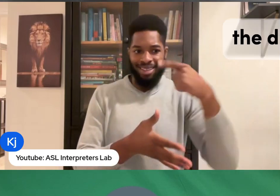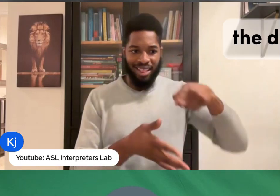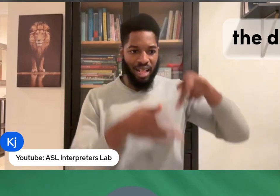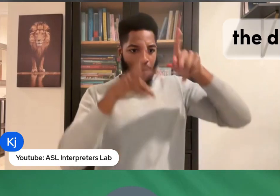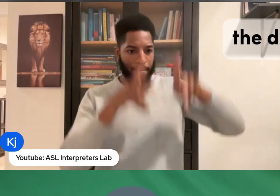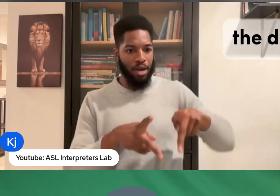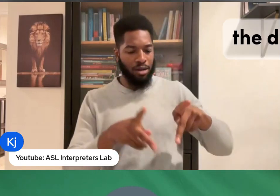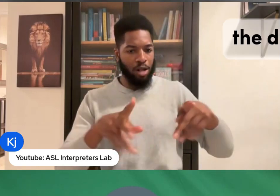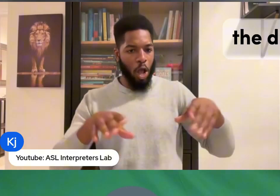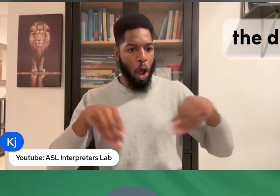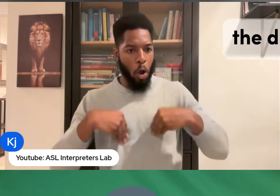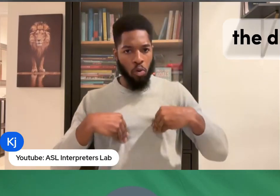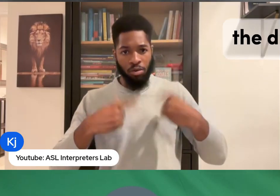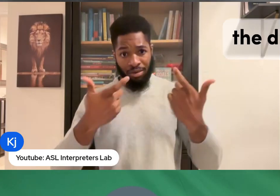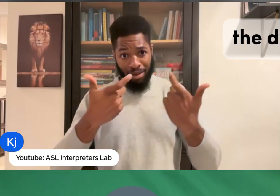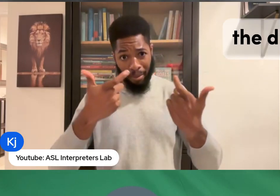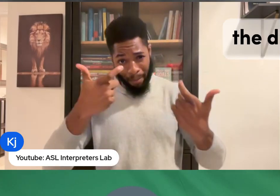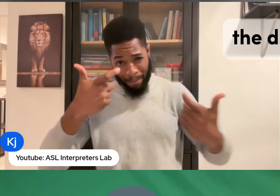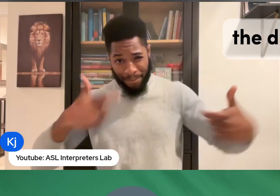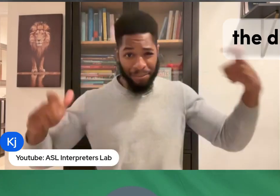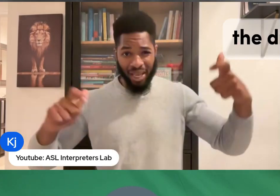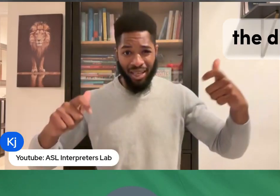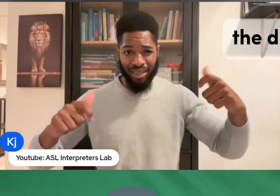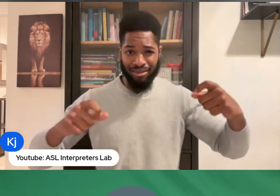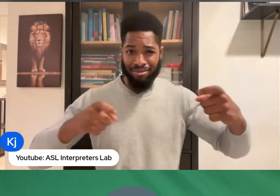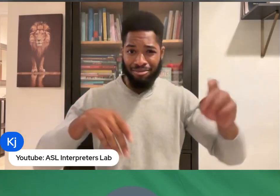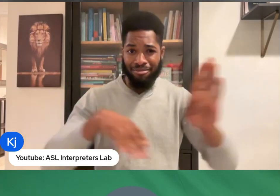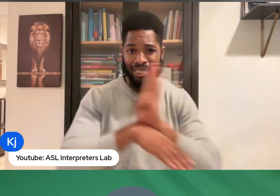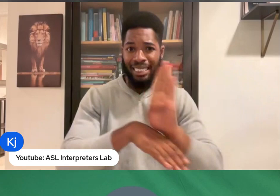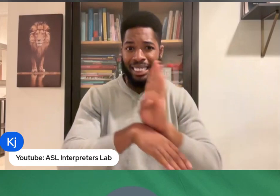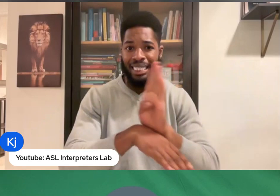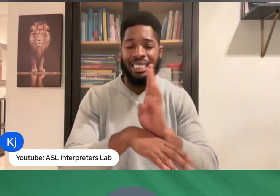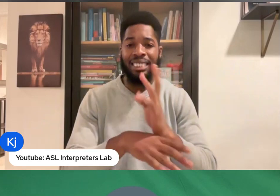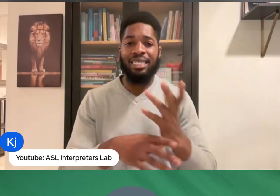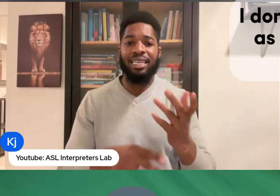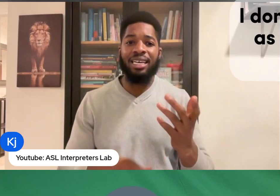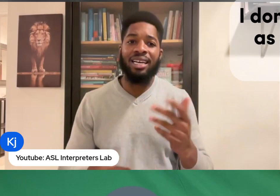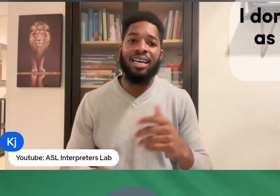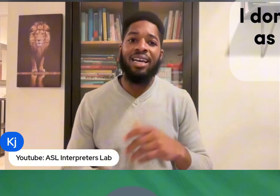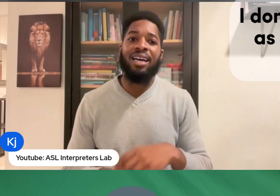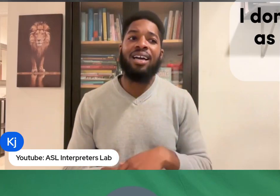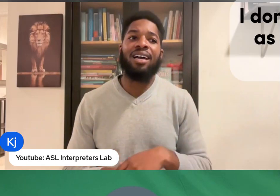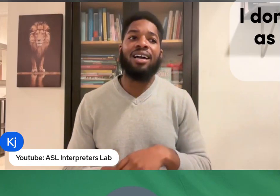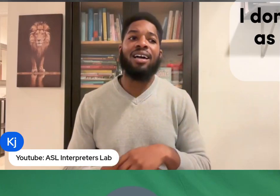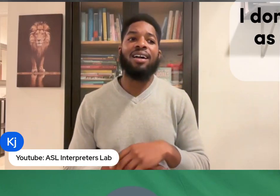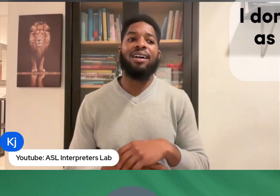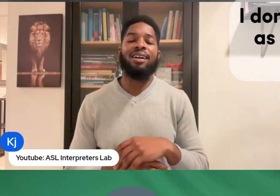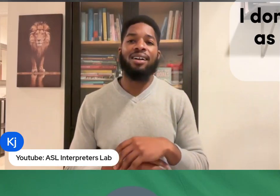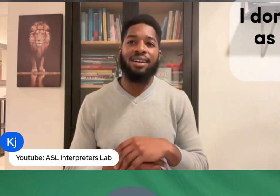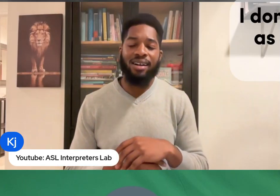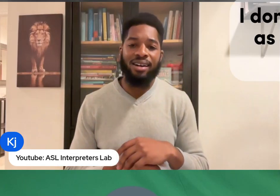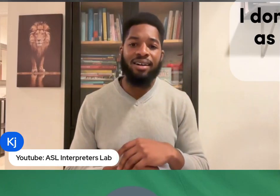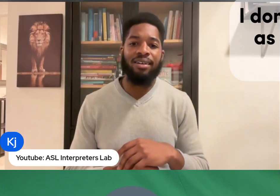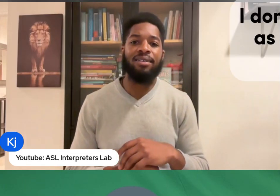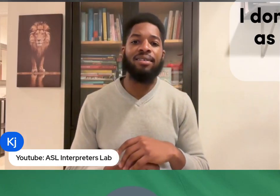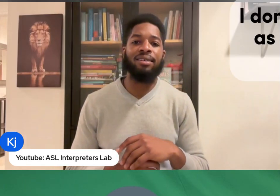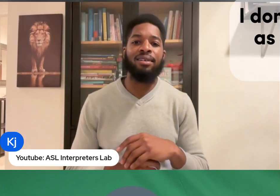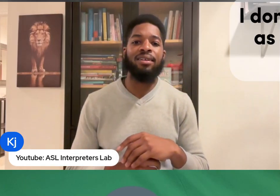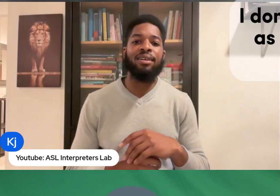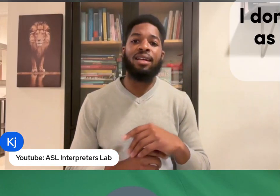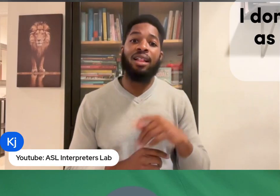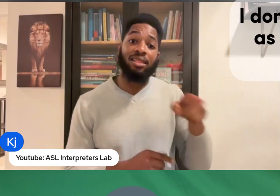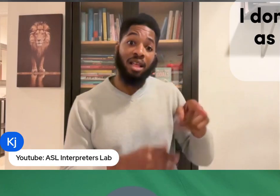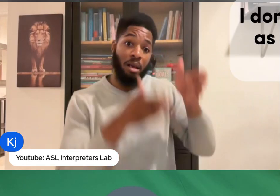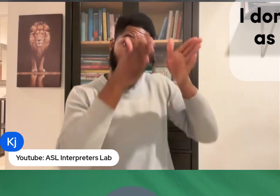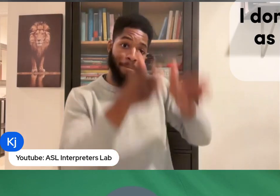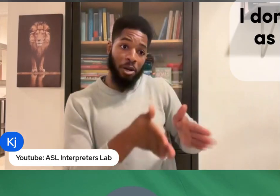The driver in many cases could be, I don't necessarily need to have